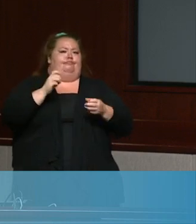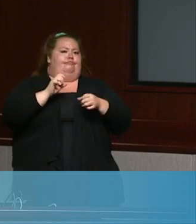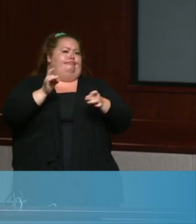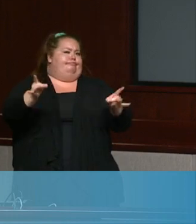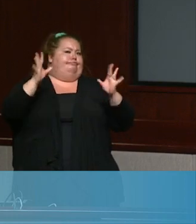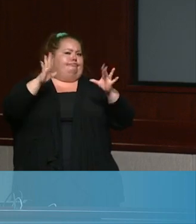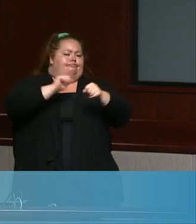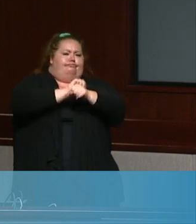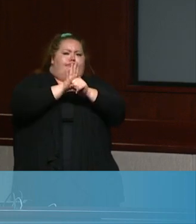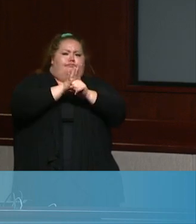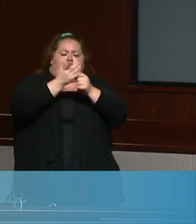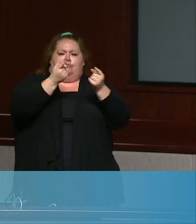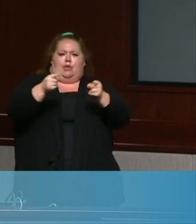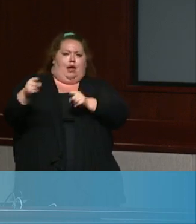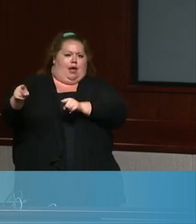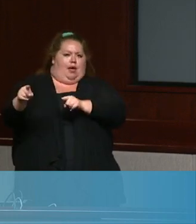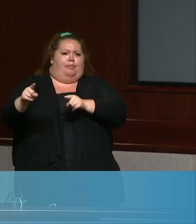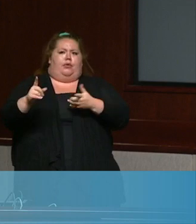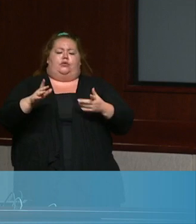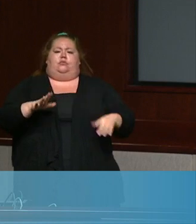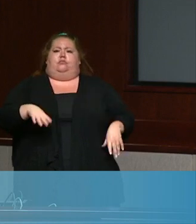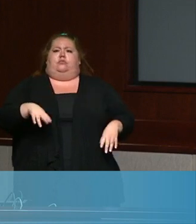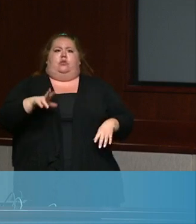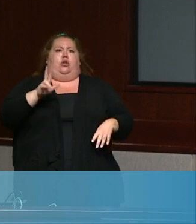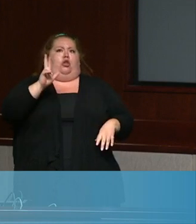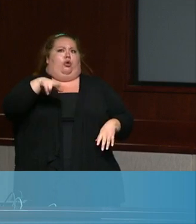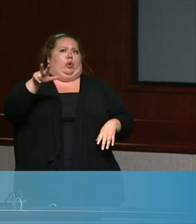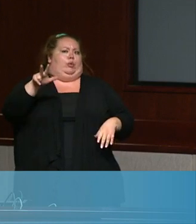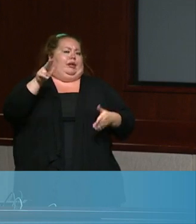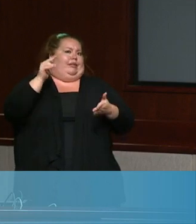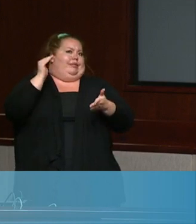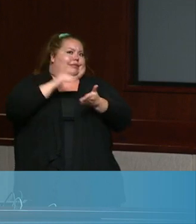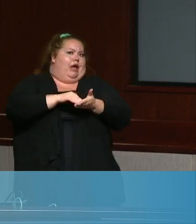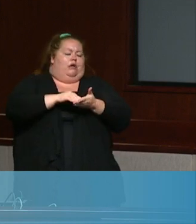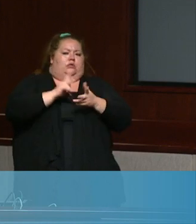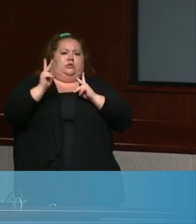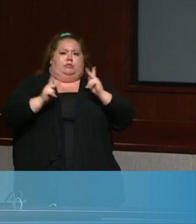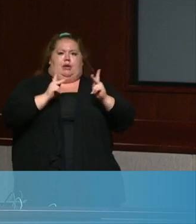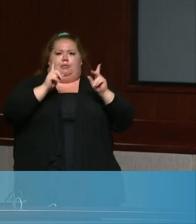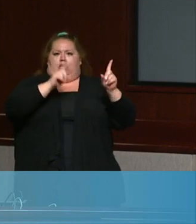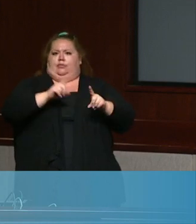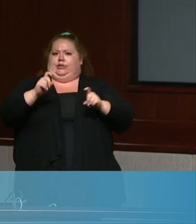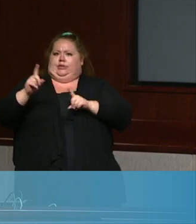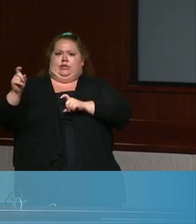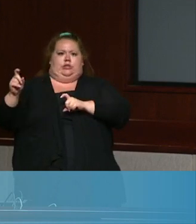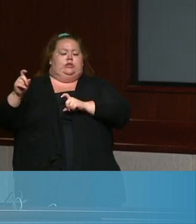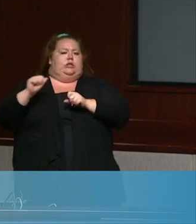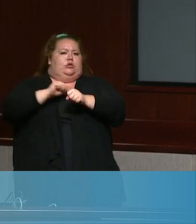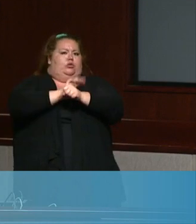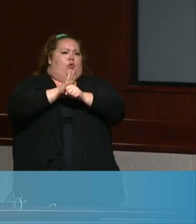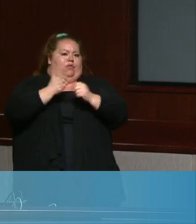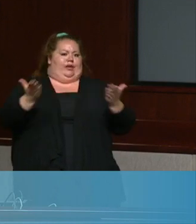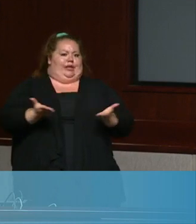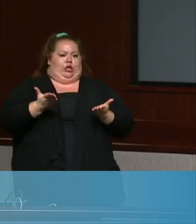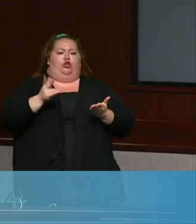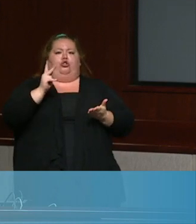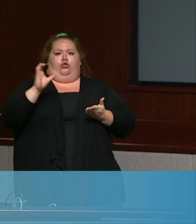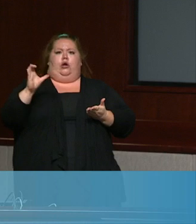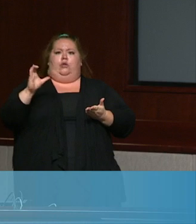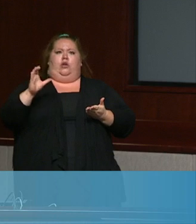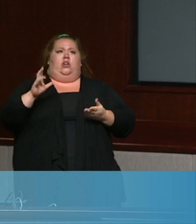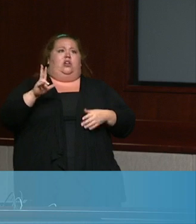nearly 133,000 people have tested for COVID-19 in our county, and to date, we've had